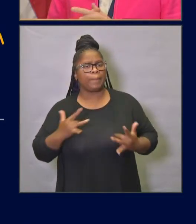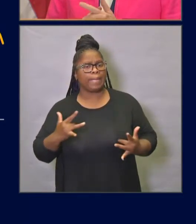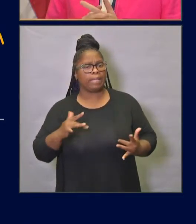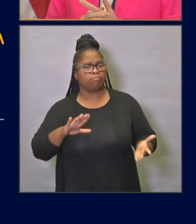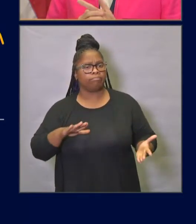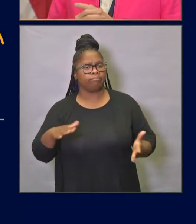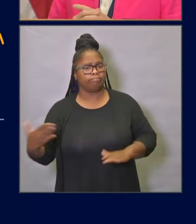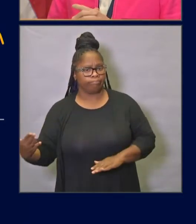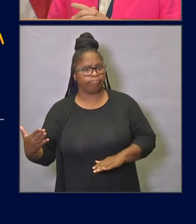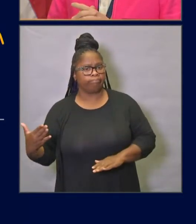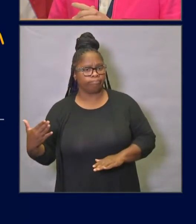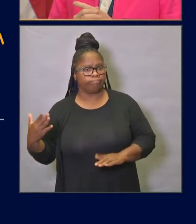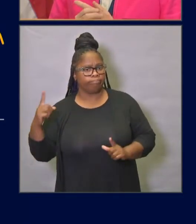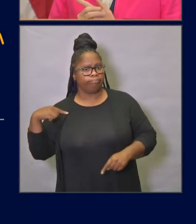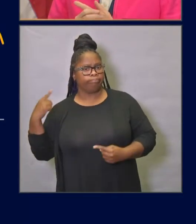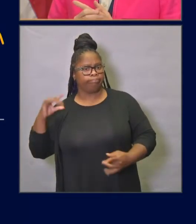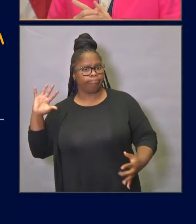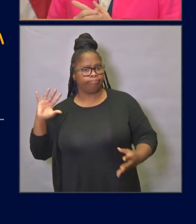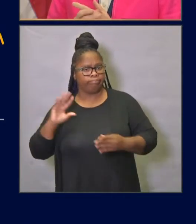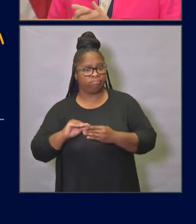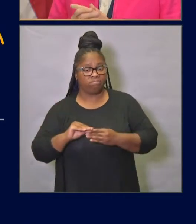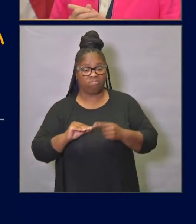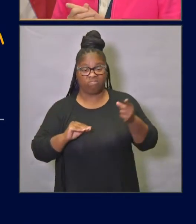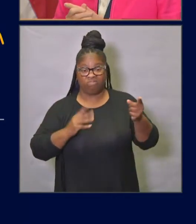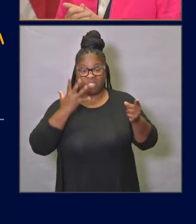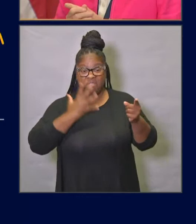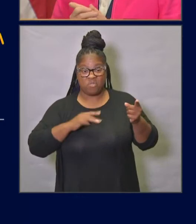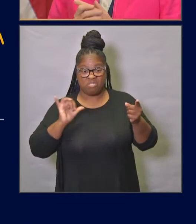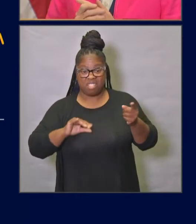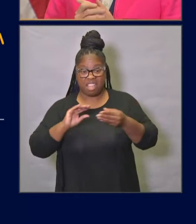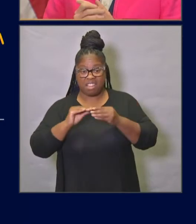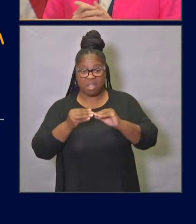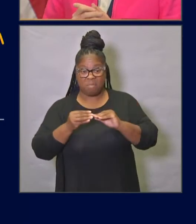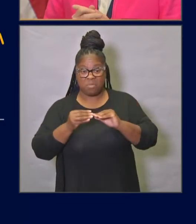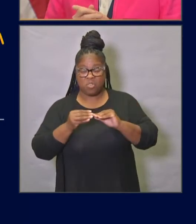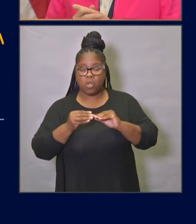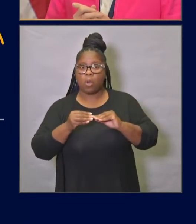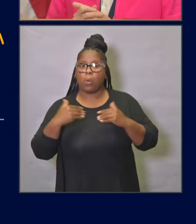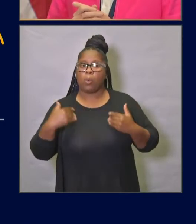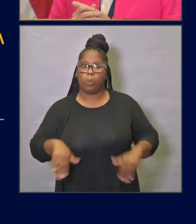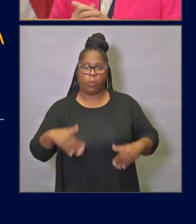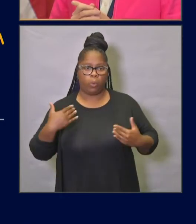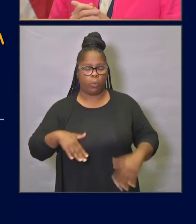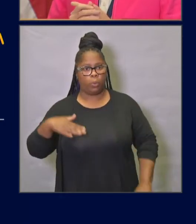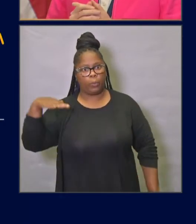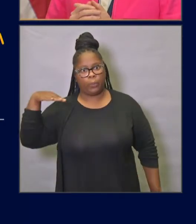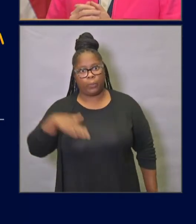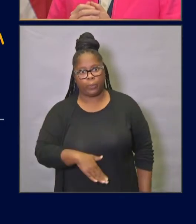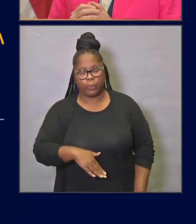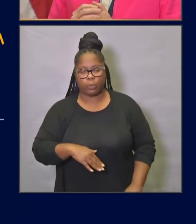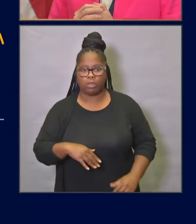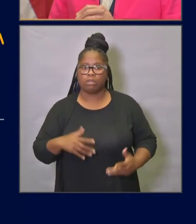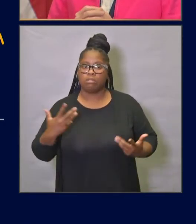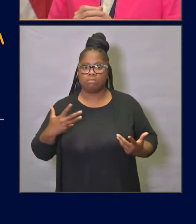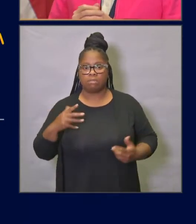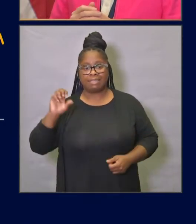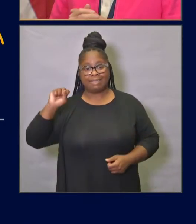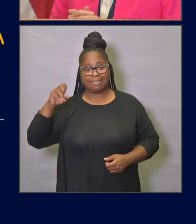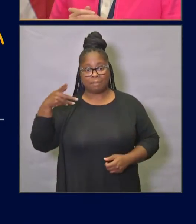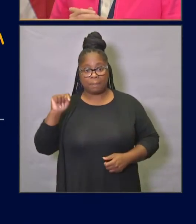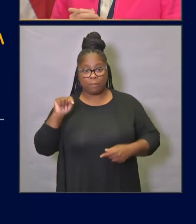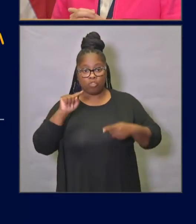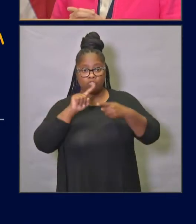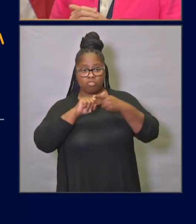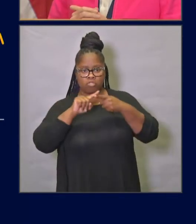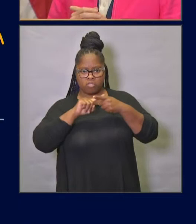And fortunately, this number too has started to see a sharp decrease. In early September, we saw this